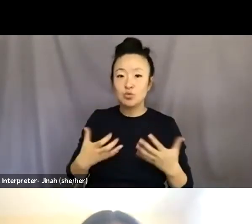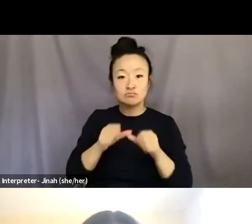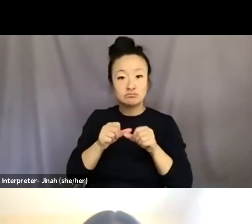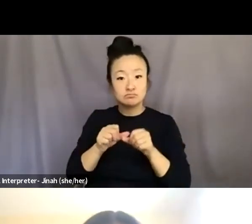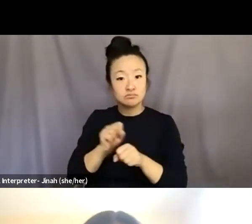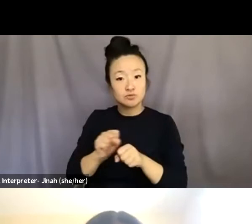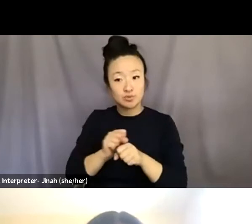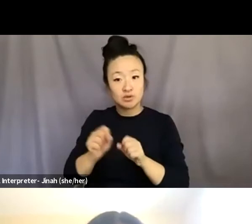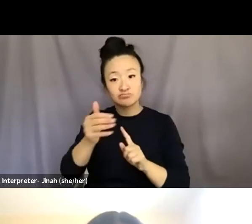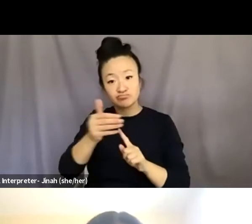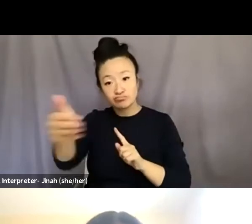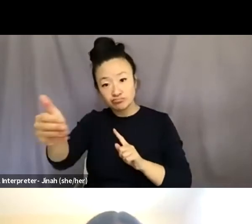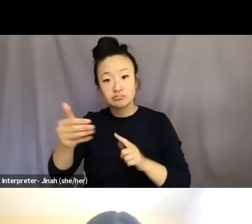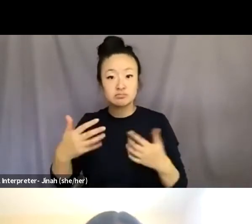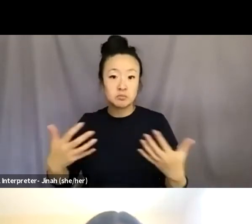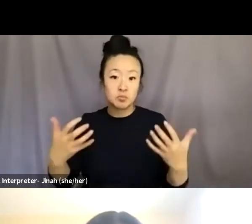after we're